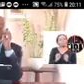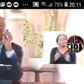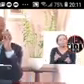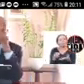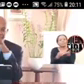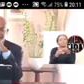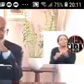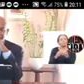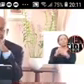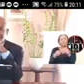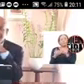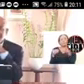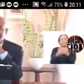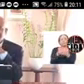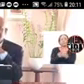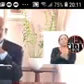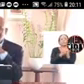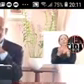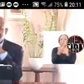generally about the directive.